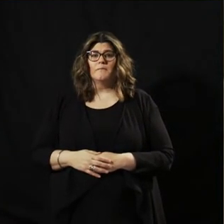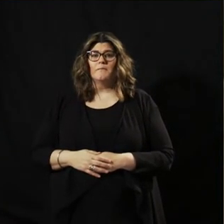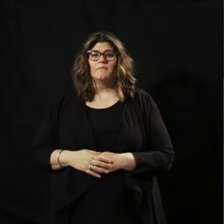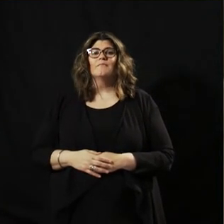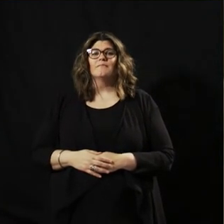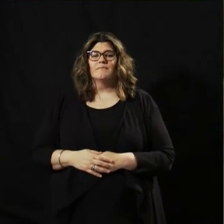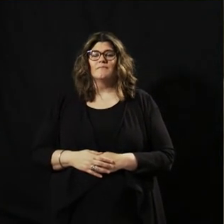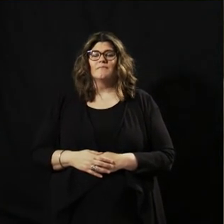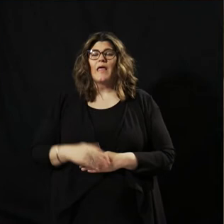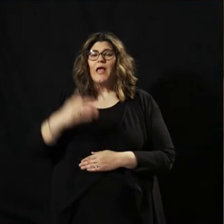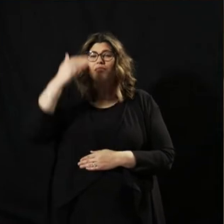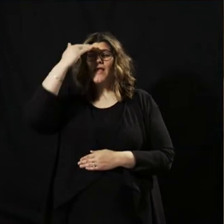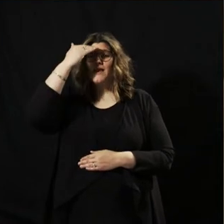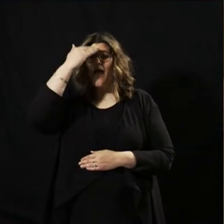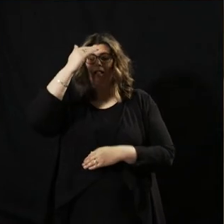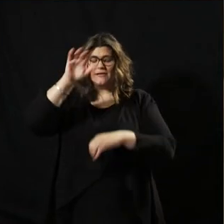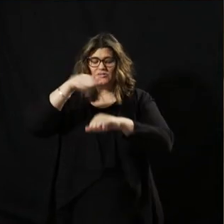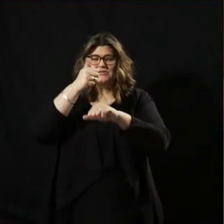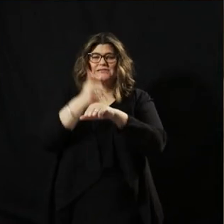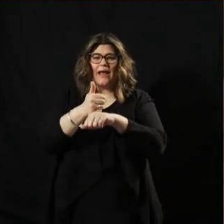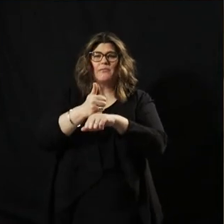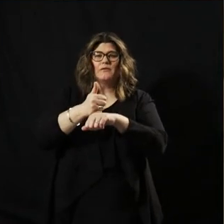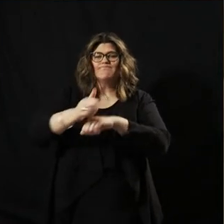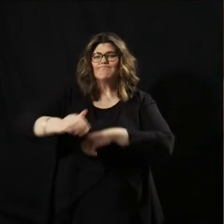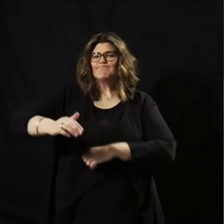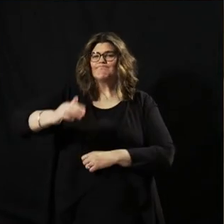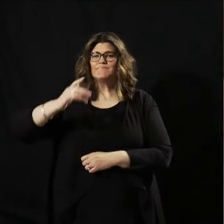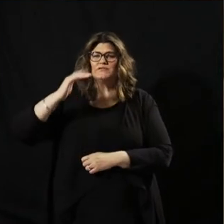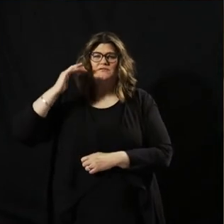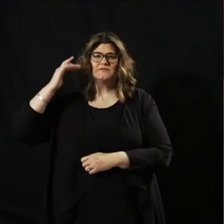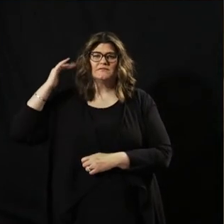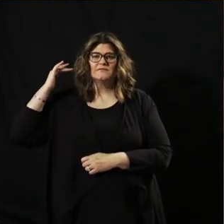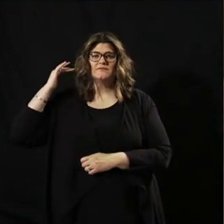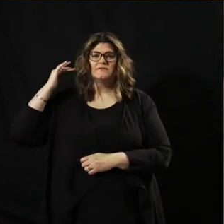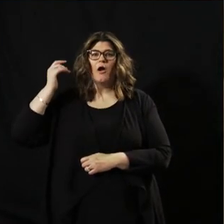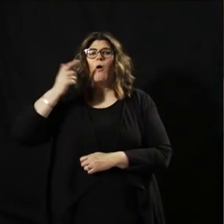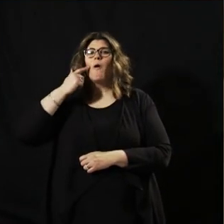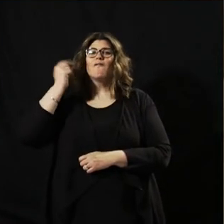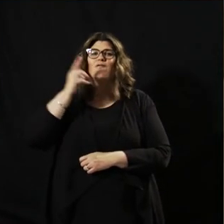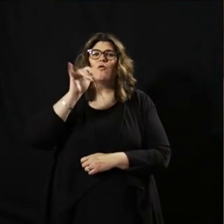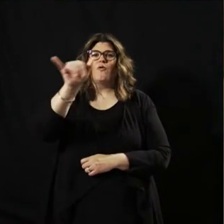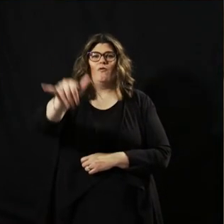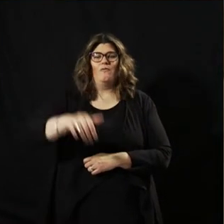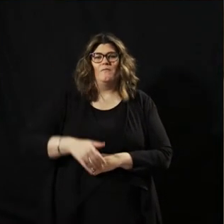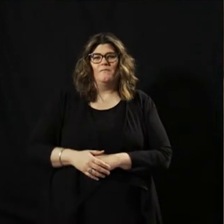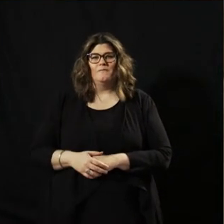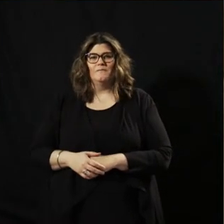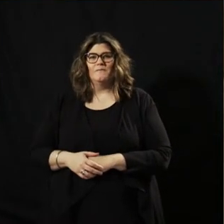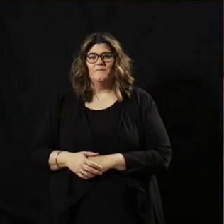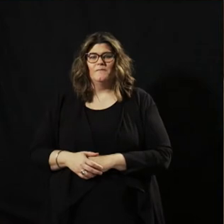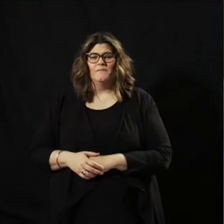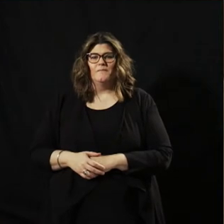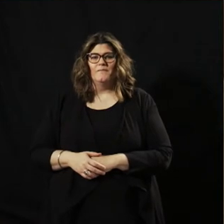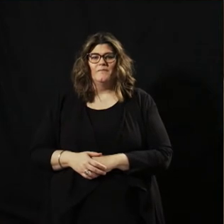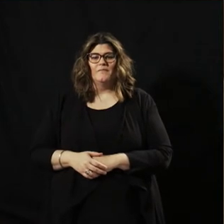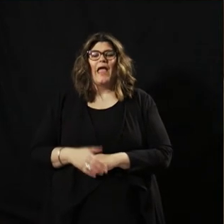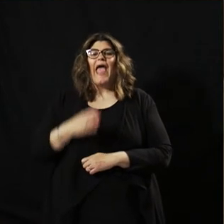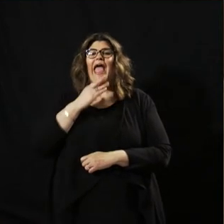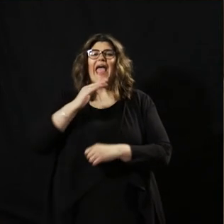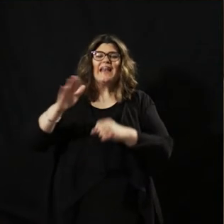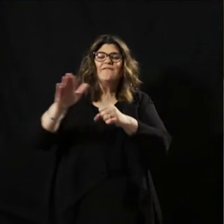knowledge. The one who established the earth for all time and filled it